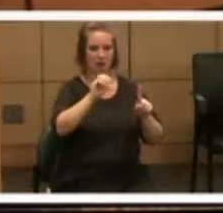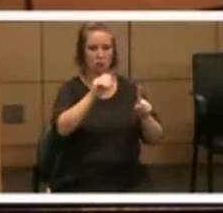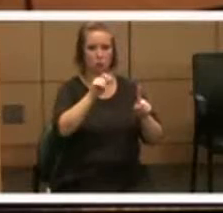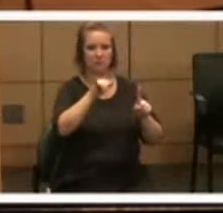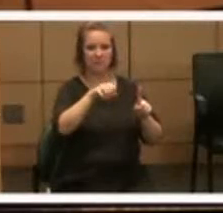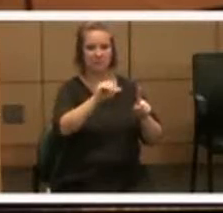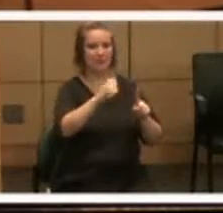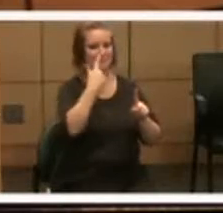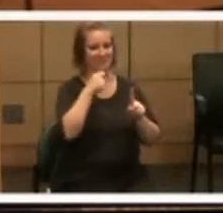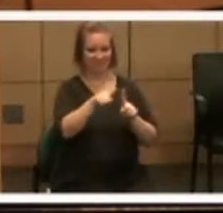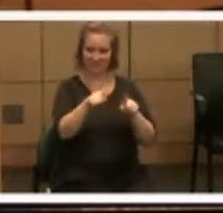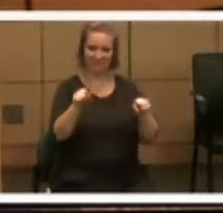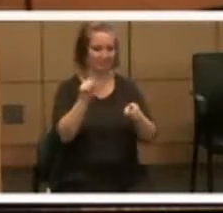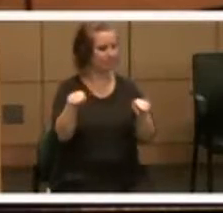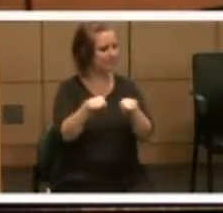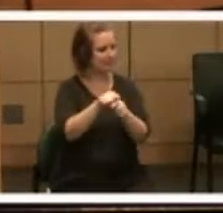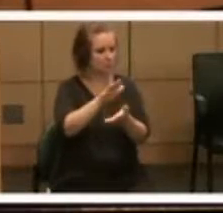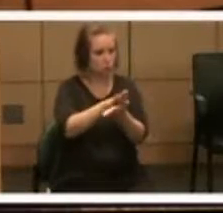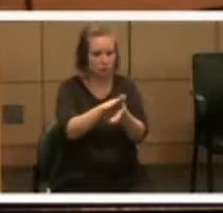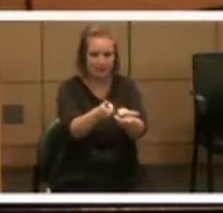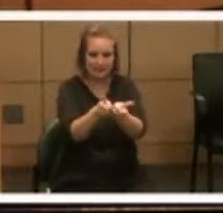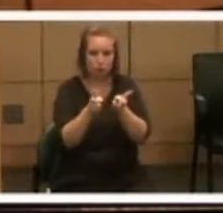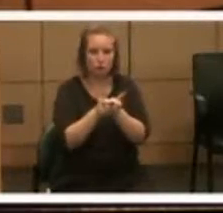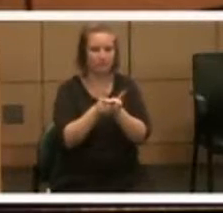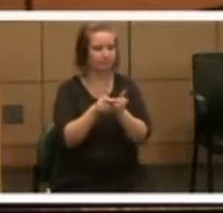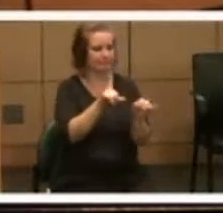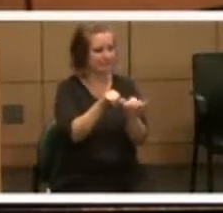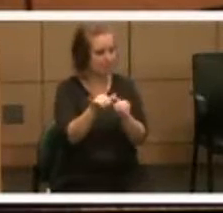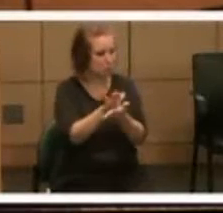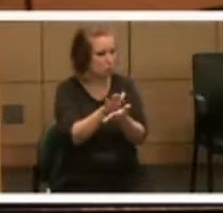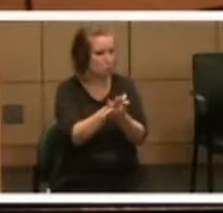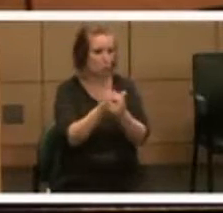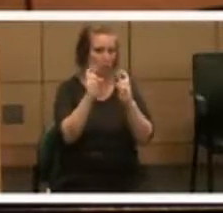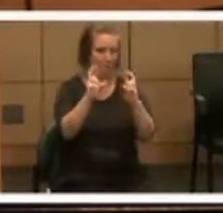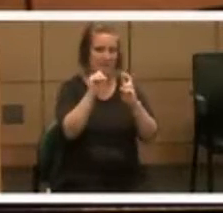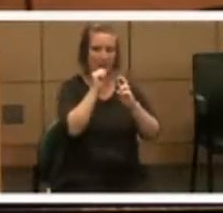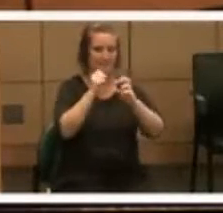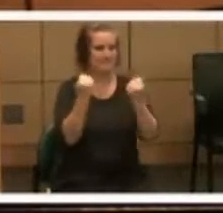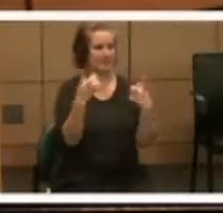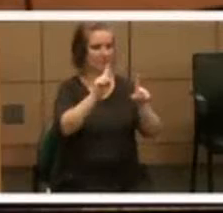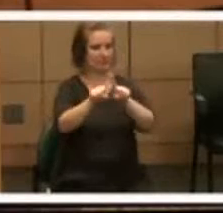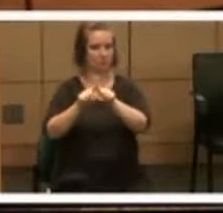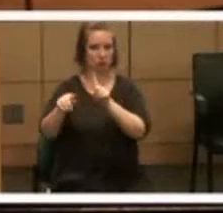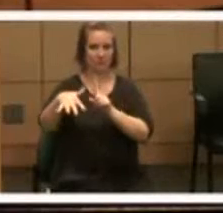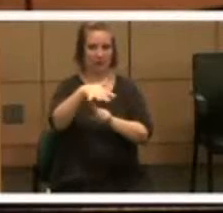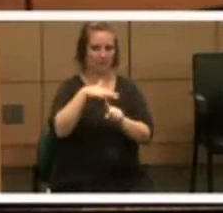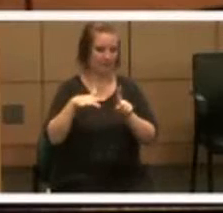same school districts and hopefully not as too many different environments.